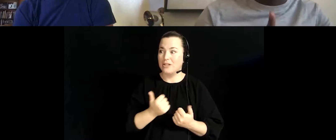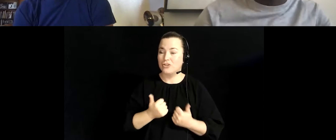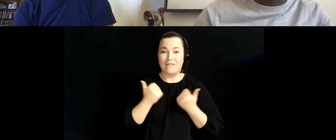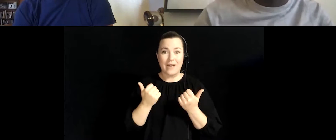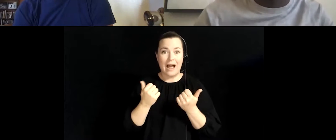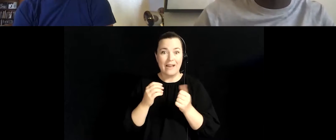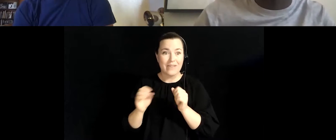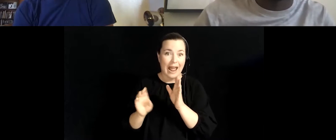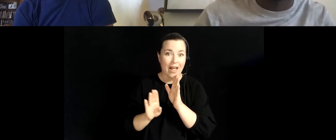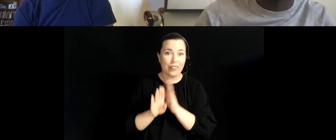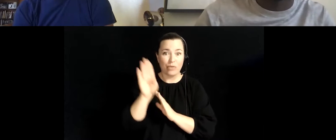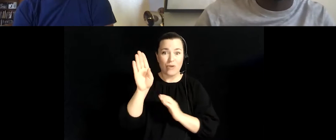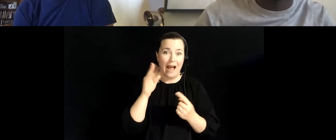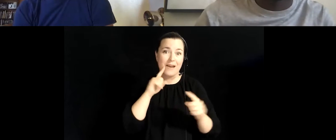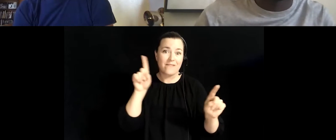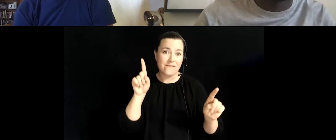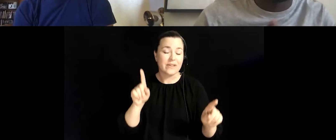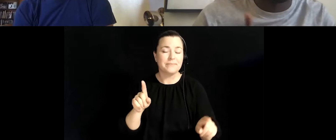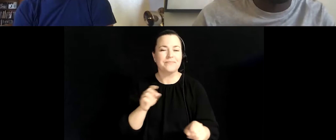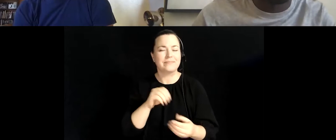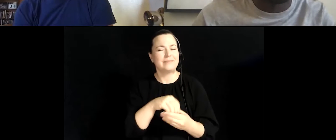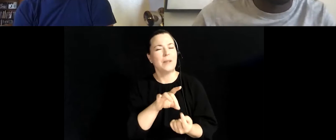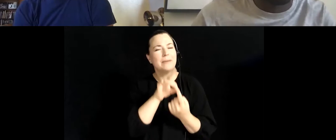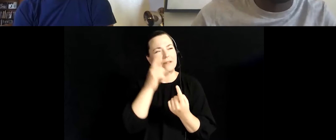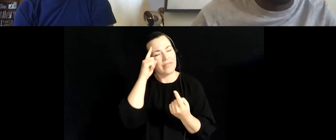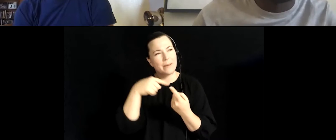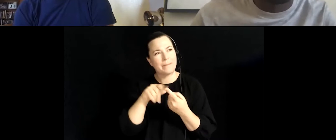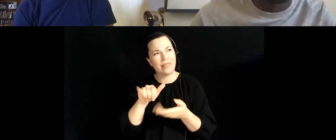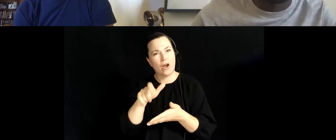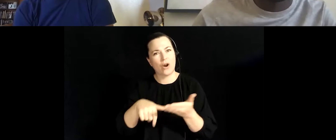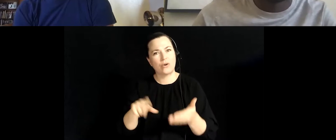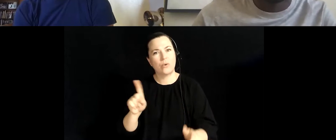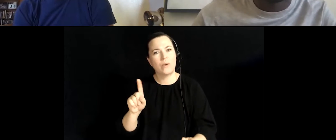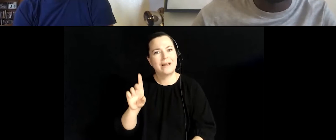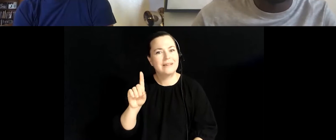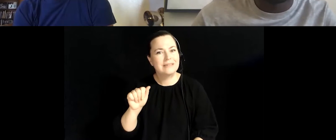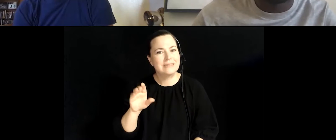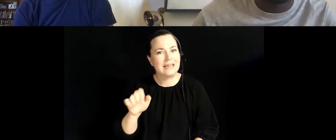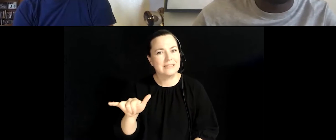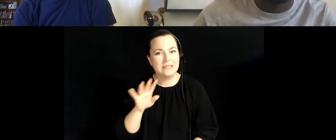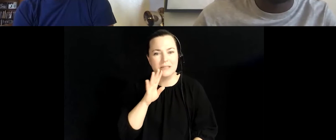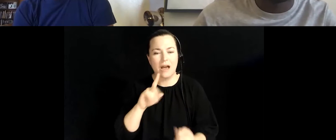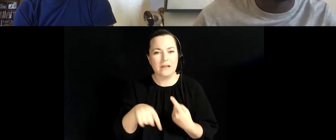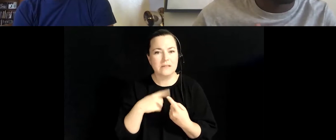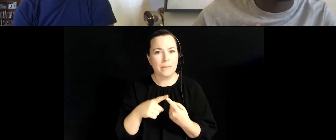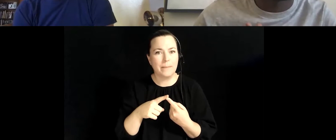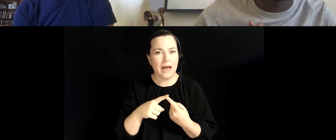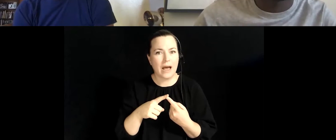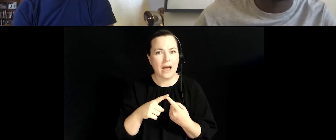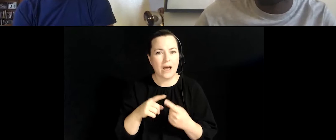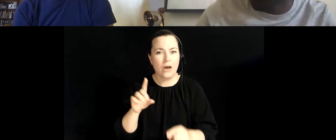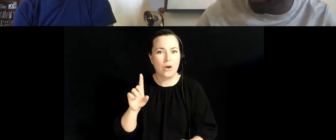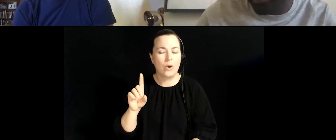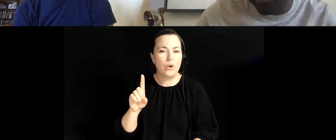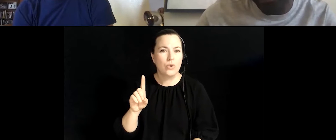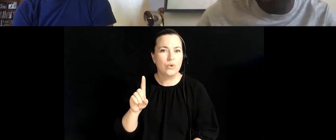In particular, I am thinking about that article where Stacy talks about dueling with Leah Lakshmi,